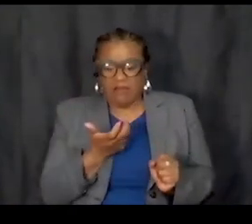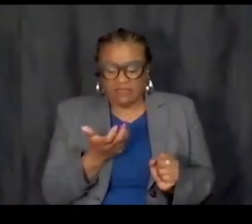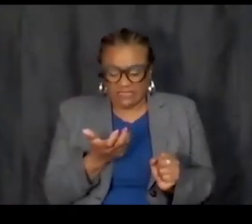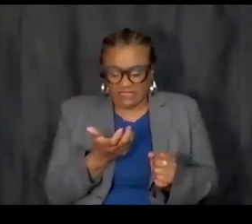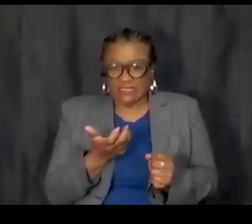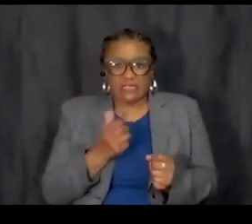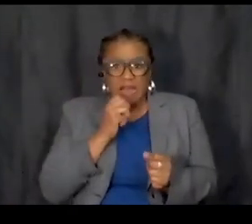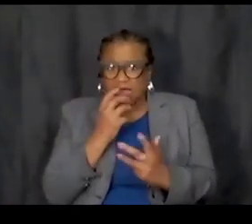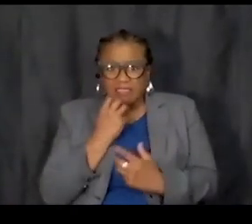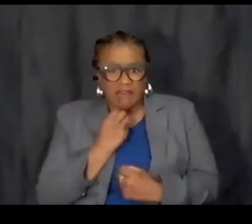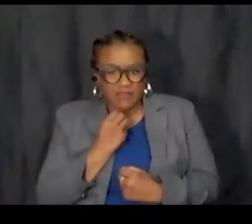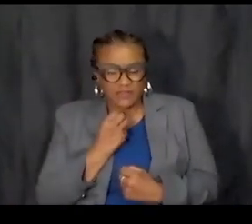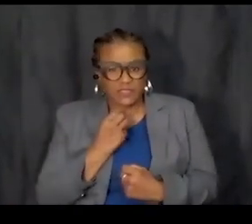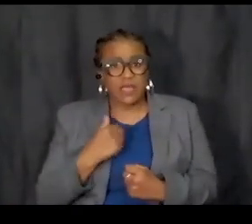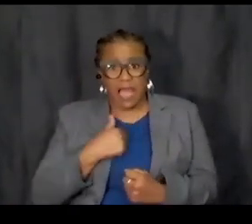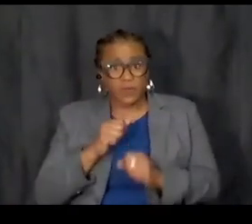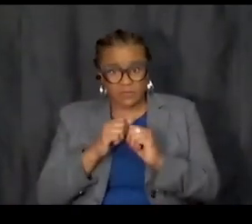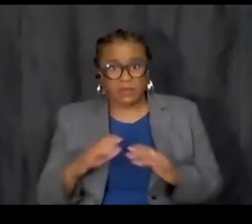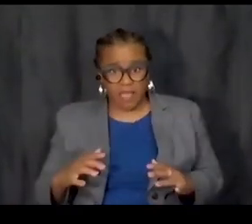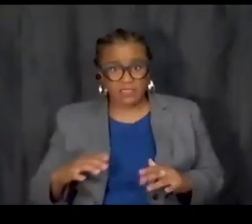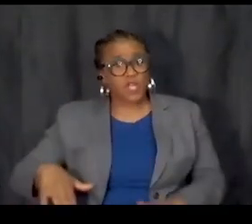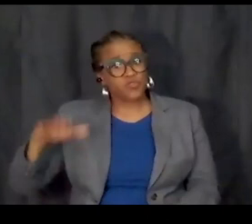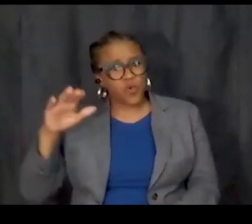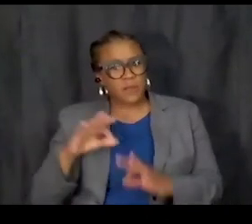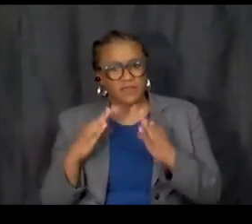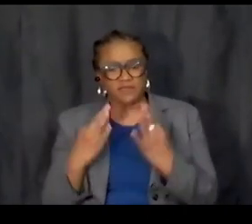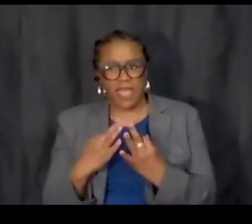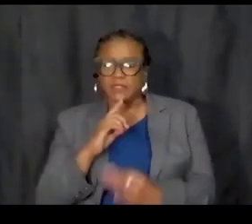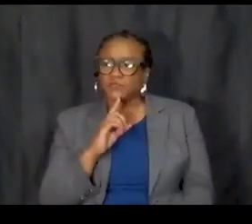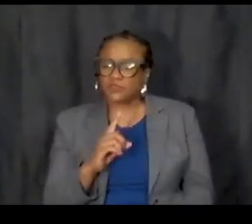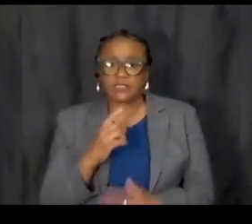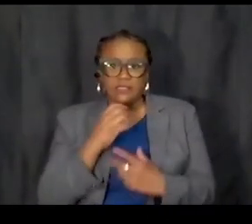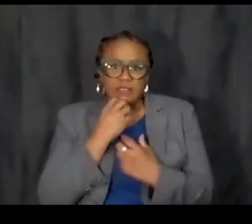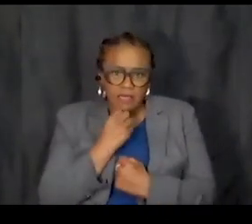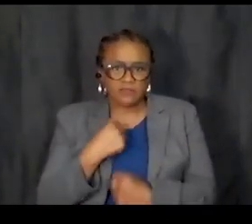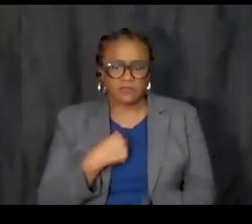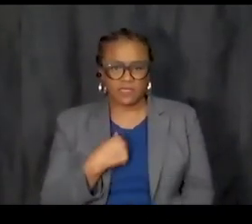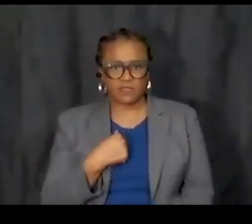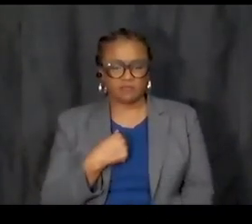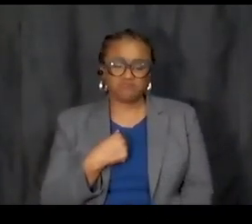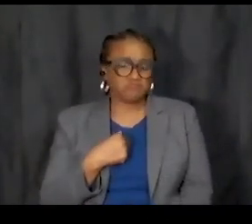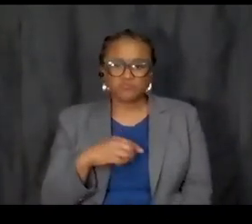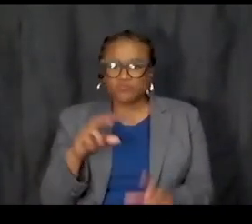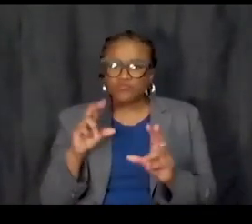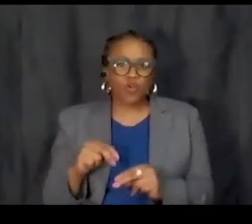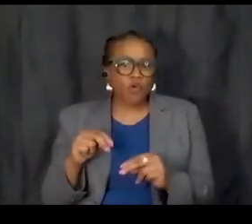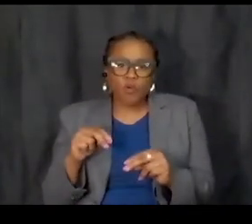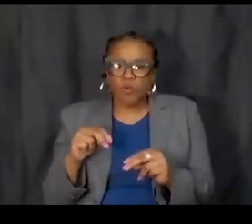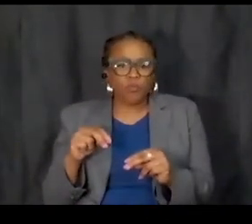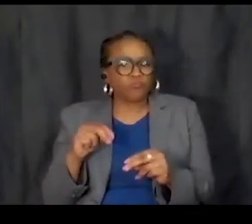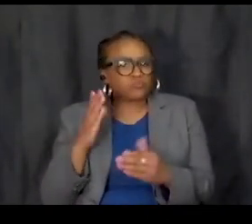unloved. I was very blessed to grow up in a family that really loved me unconditionally, all of me, you know,